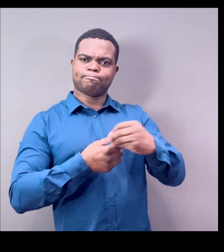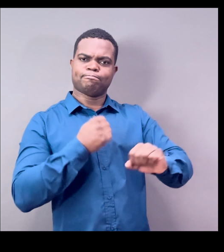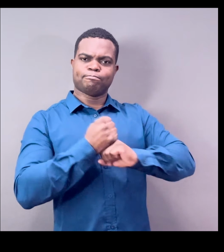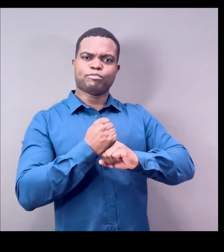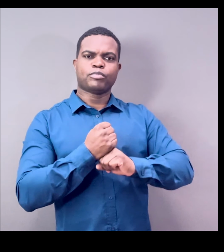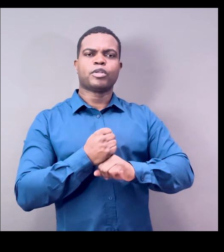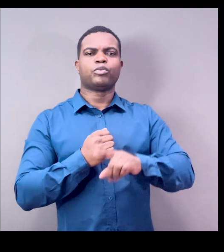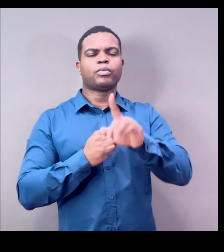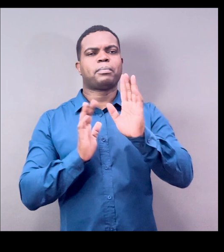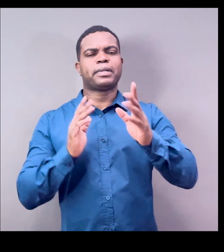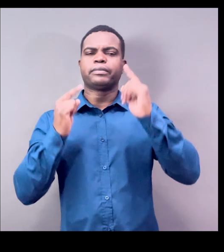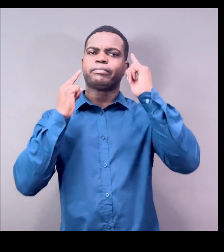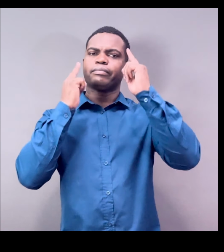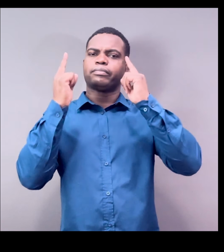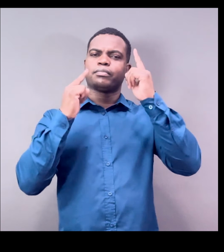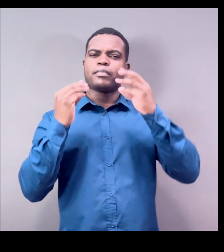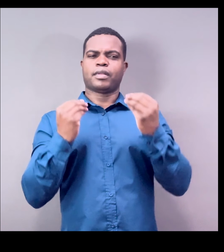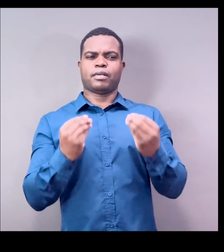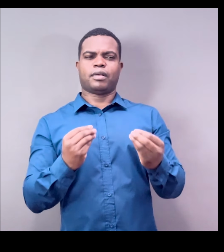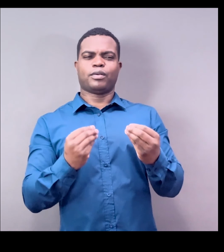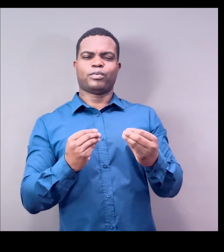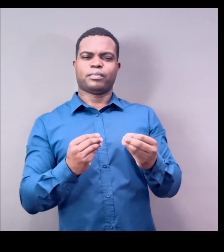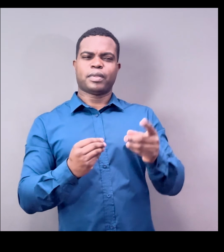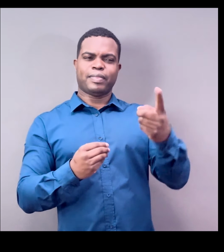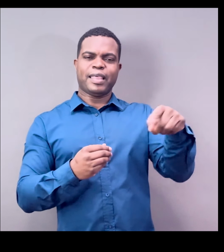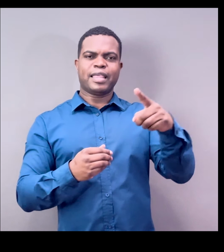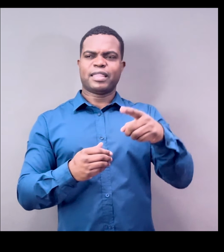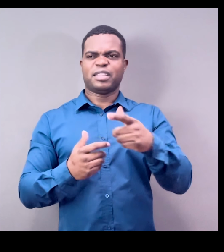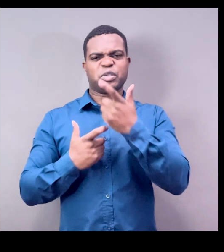ways to convert their